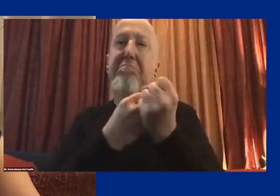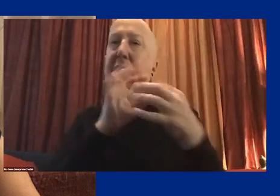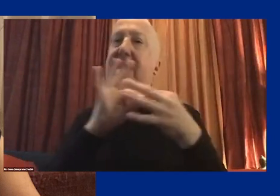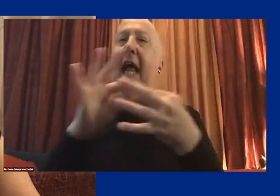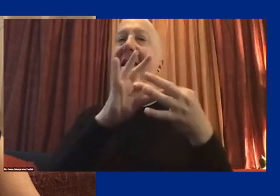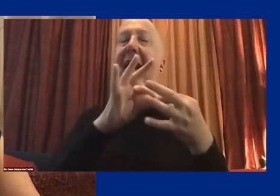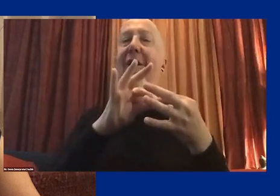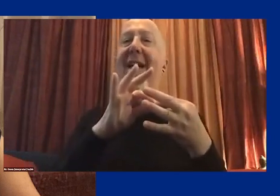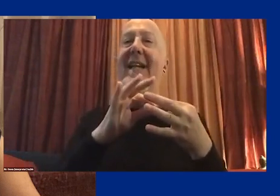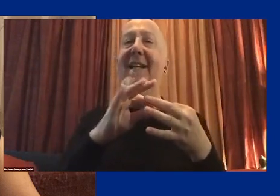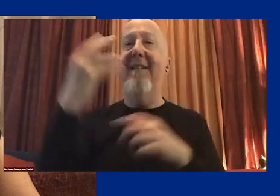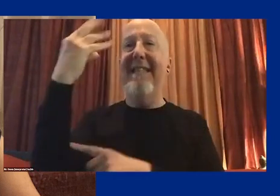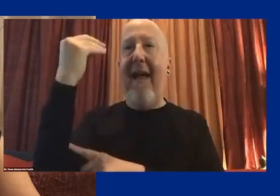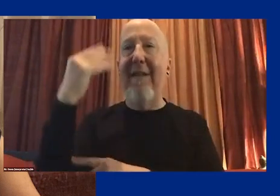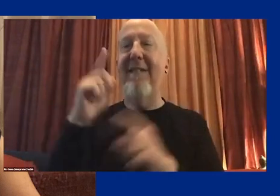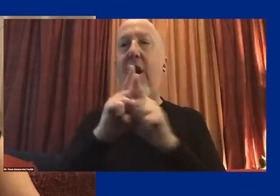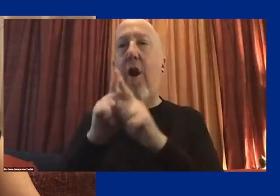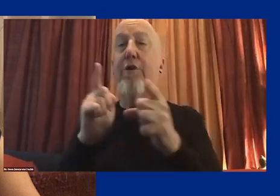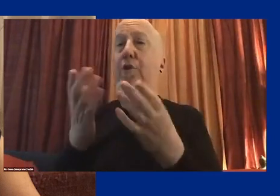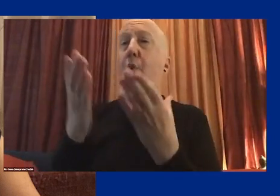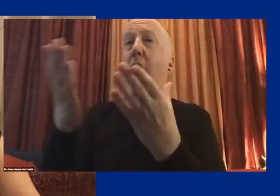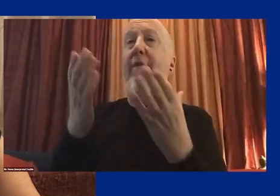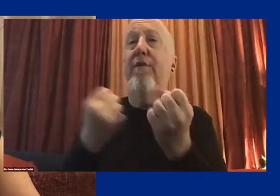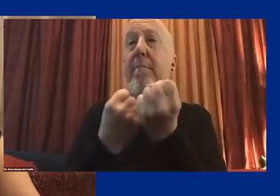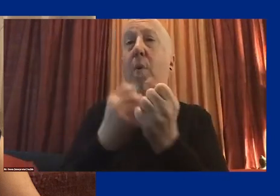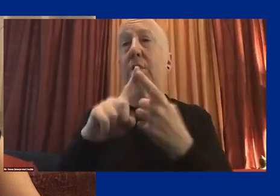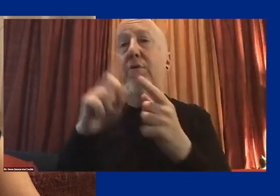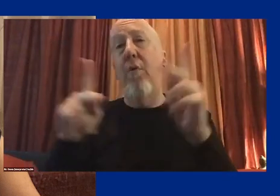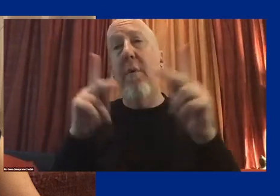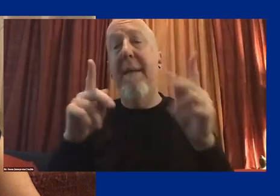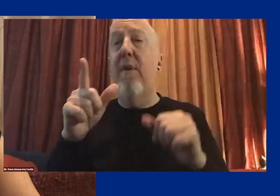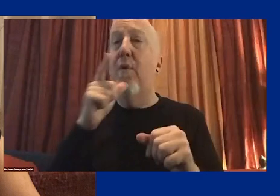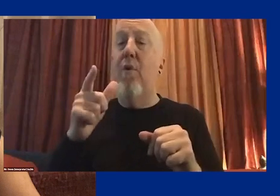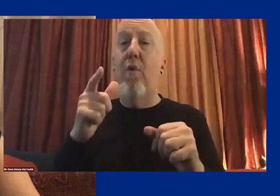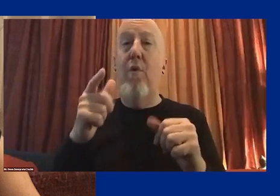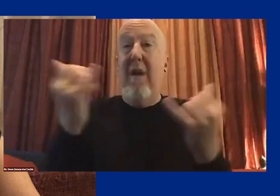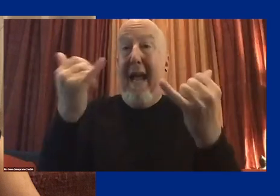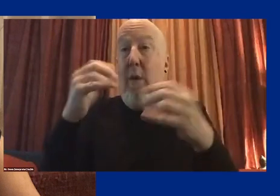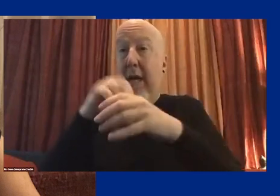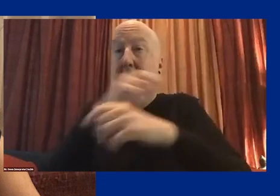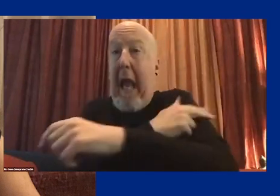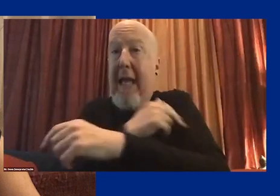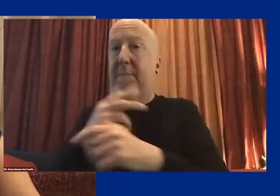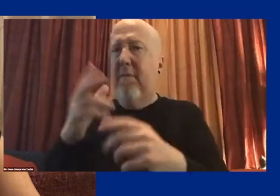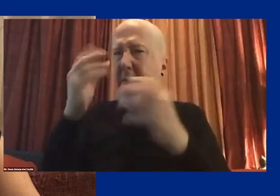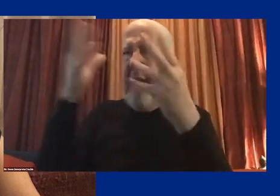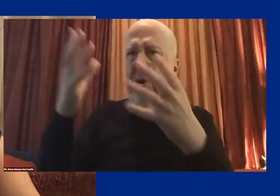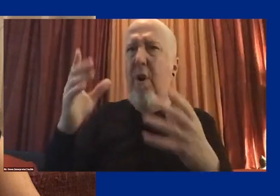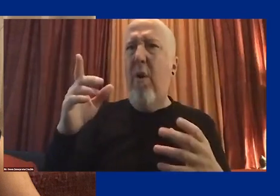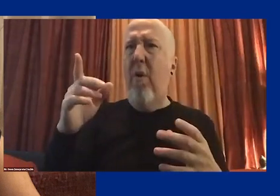what's happening, and also to offer support for people who are in the hospital now, to know that there are people thinking of